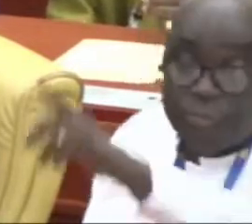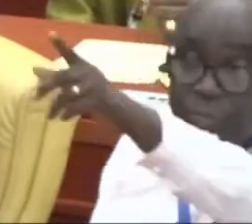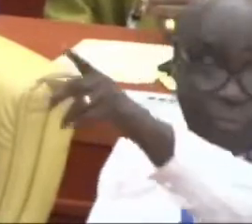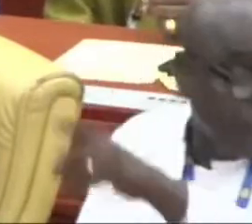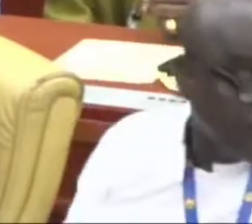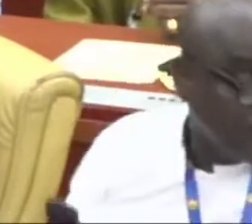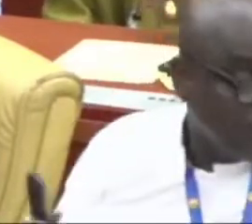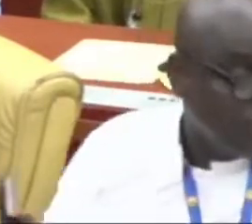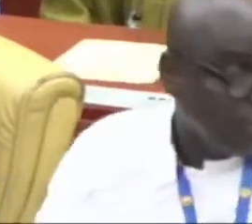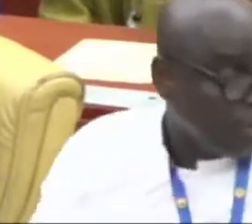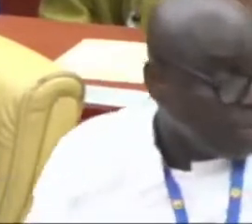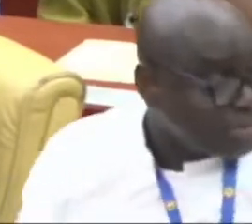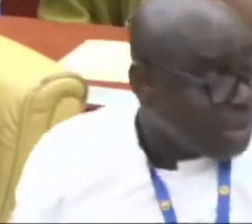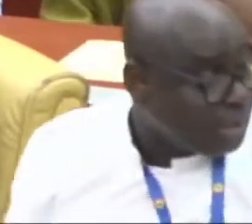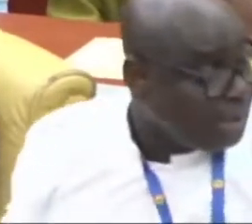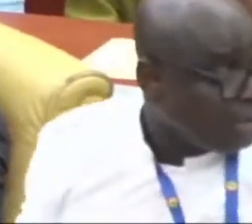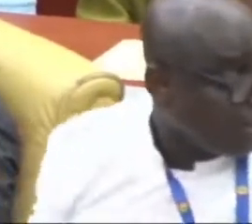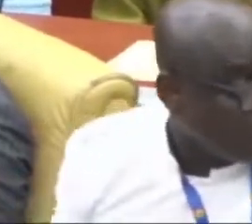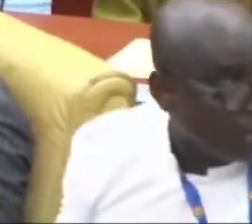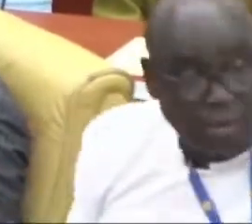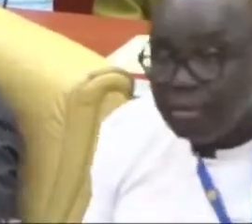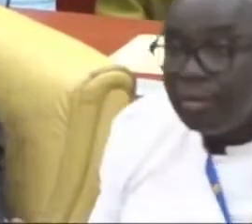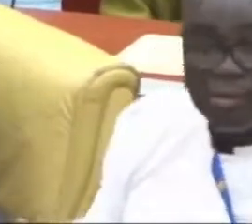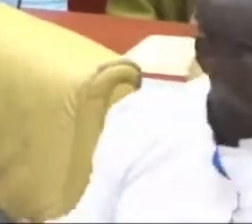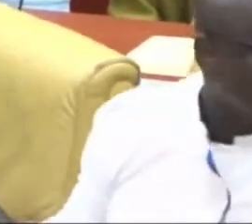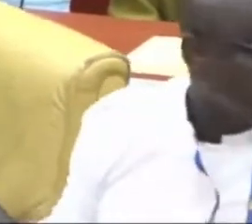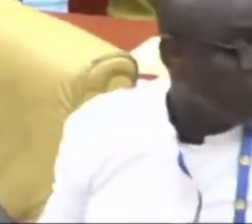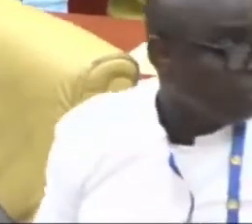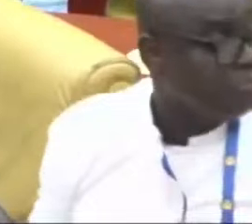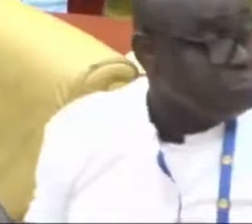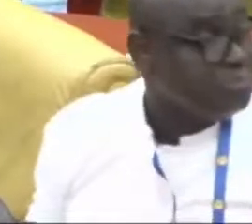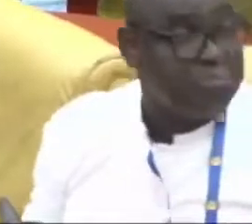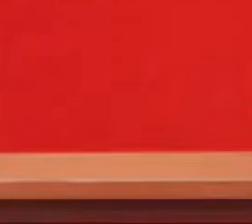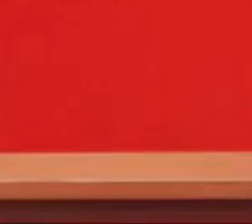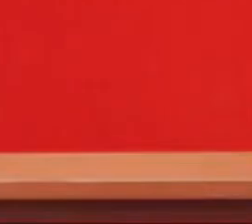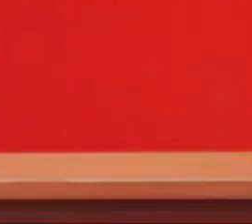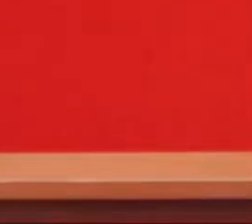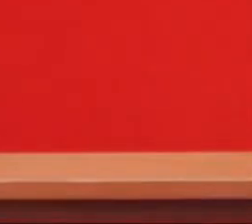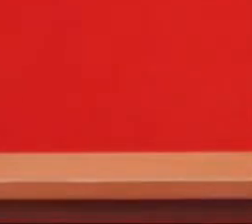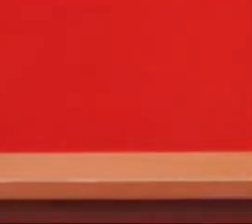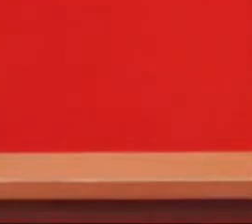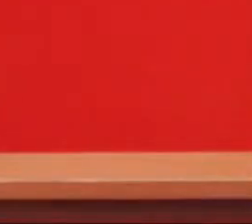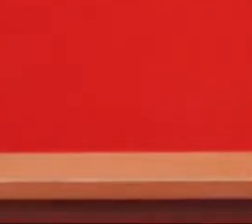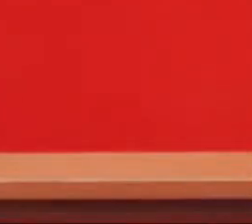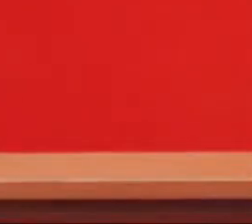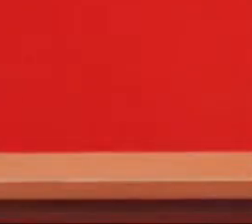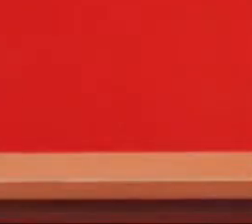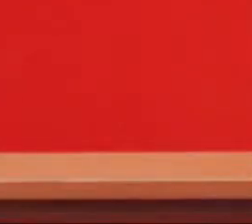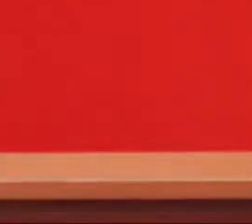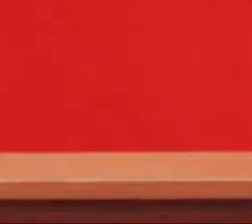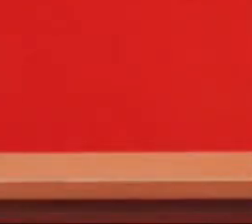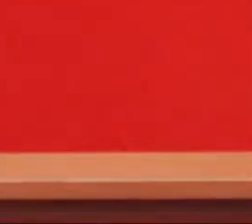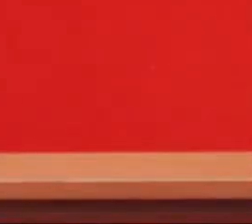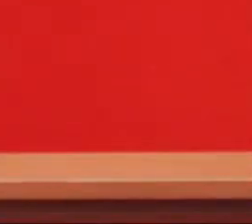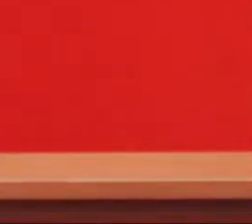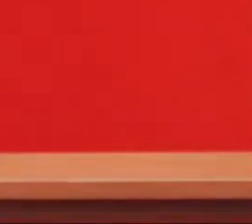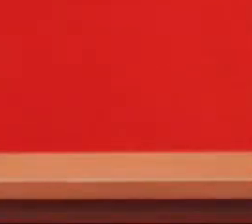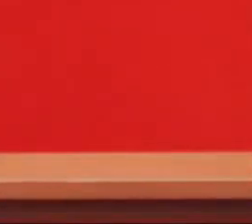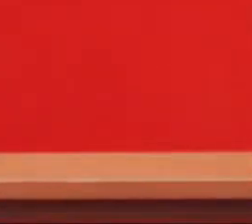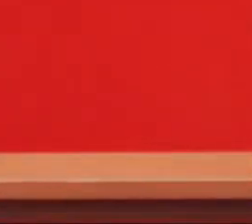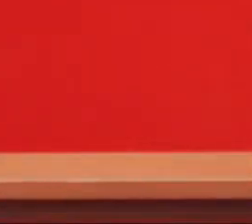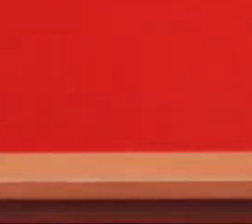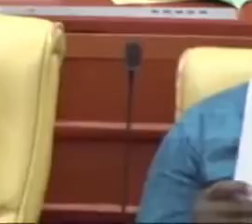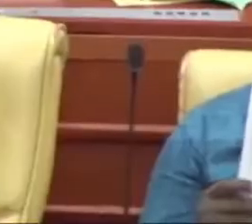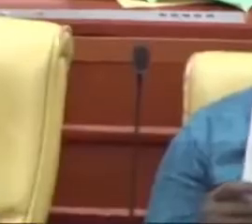Honorable Tim Fojo. Thank you, Mr. Speaker. On page 7, item number 4, paragraph 13,